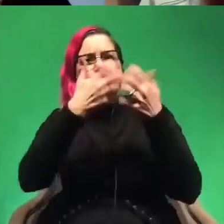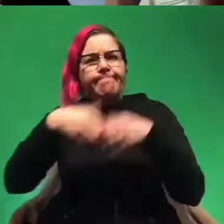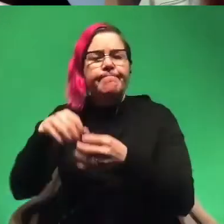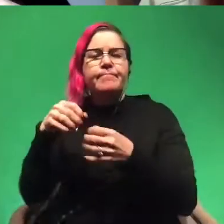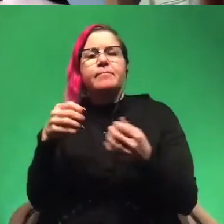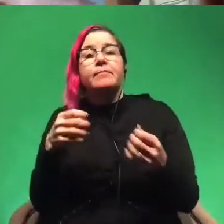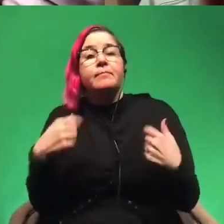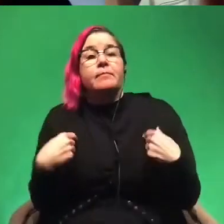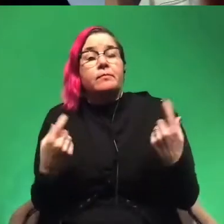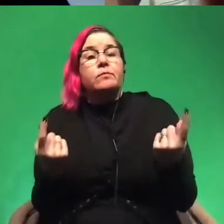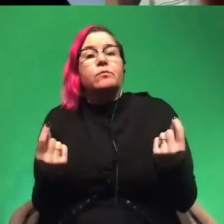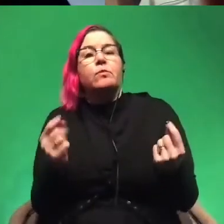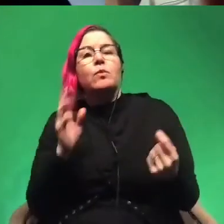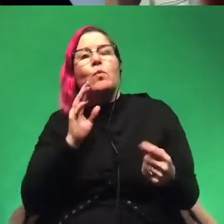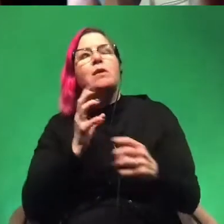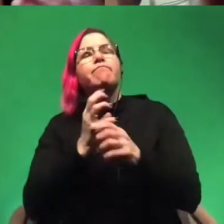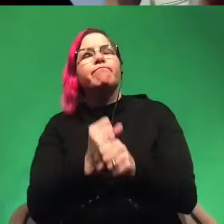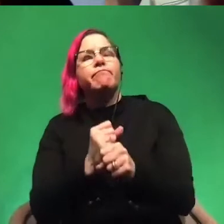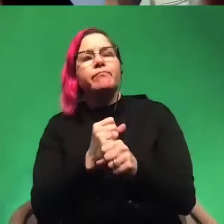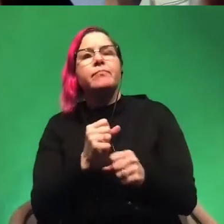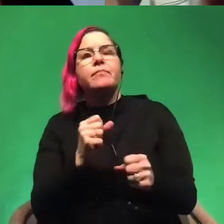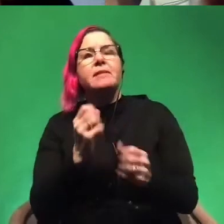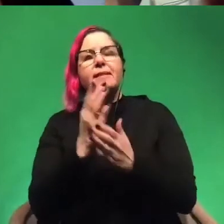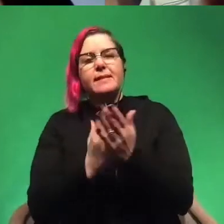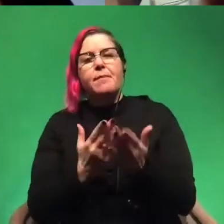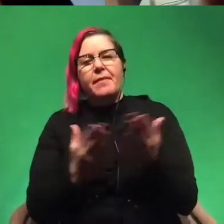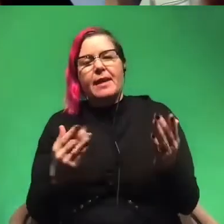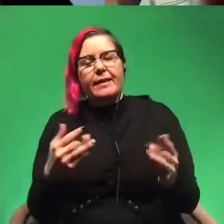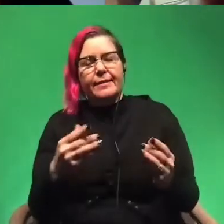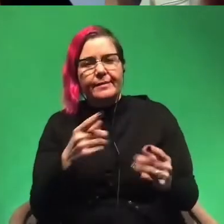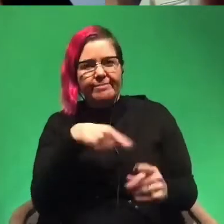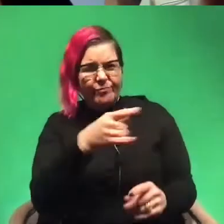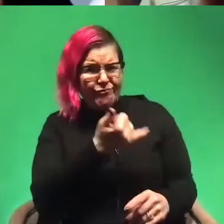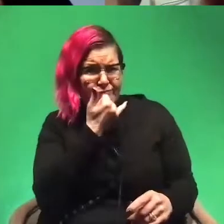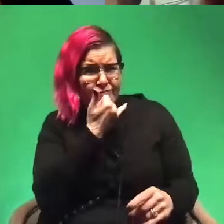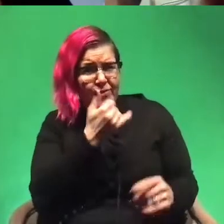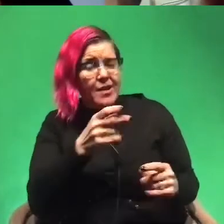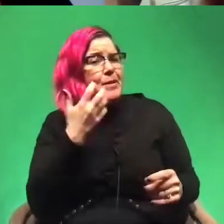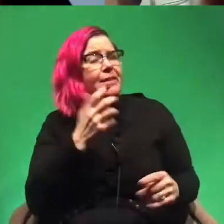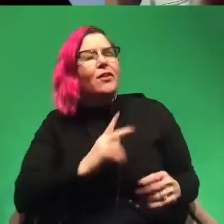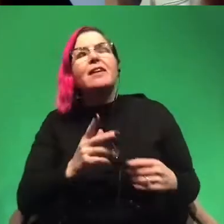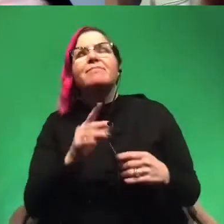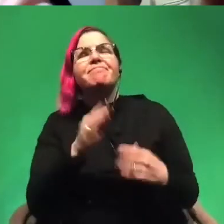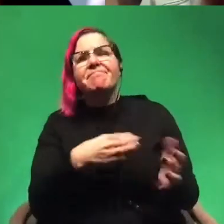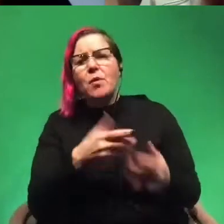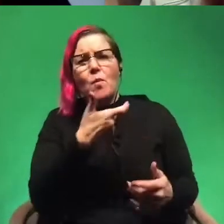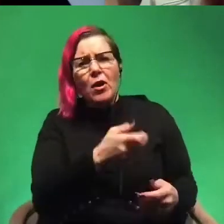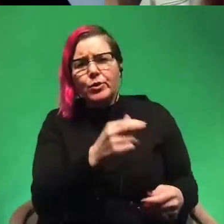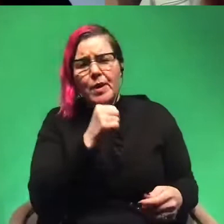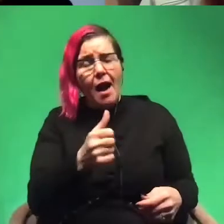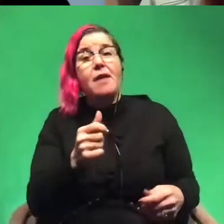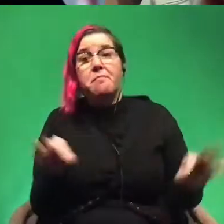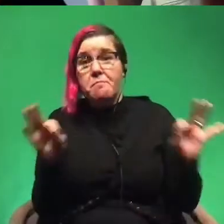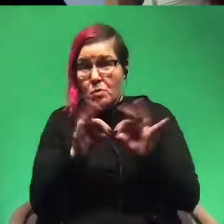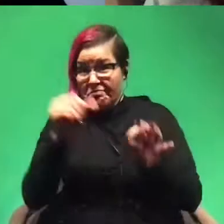that I'm basically gonna summarize some of the things that I think are wrong with Tiger King. Whether you watched it or not, I think the important takeaway here